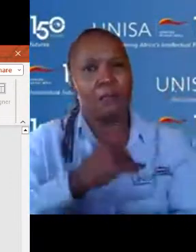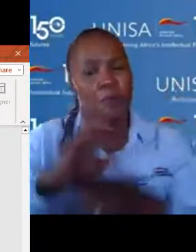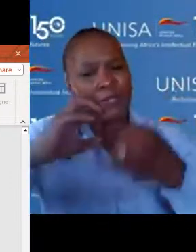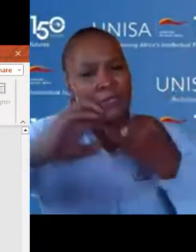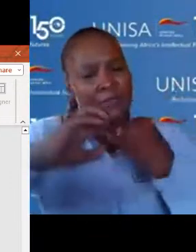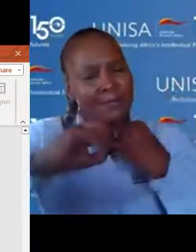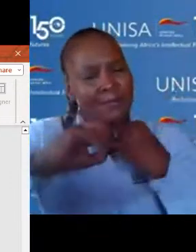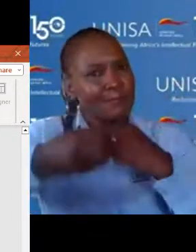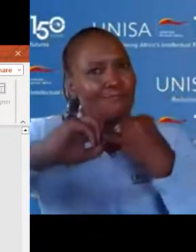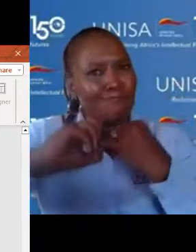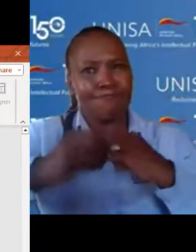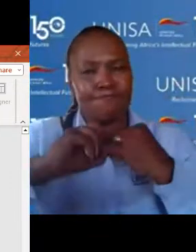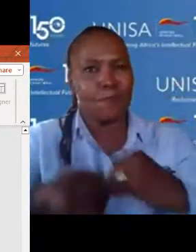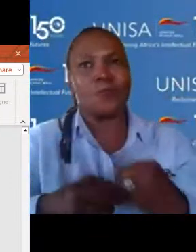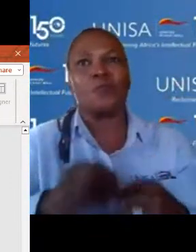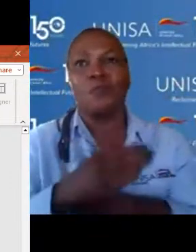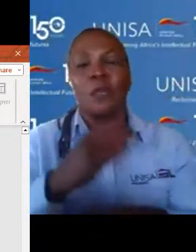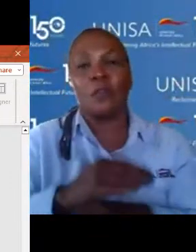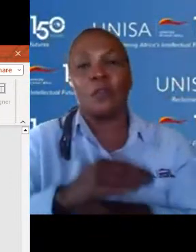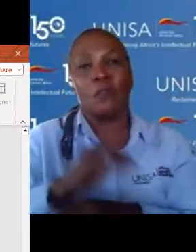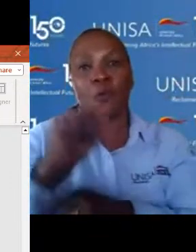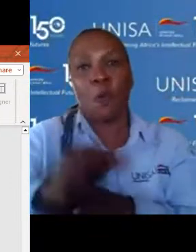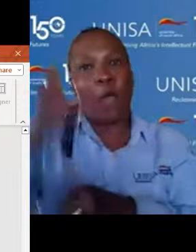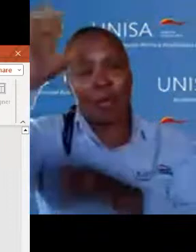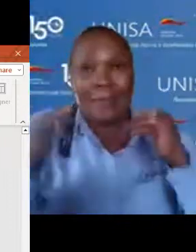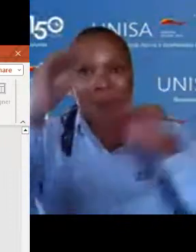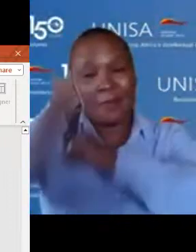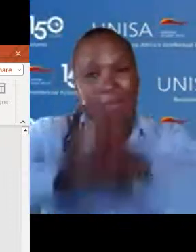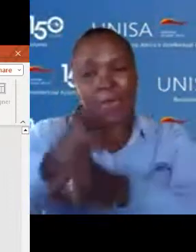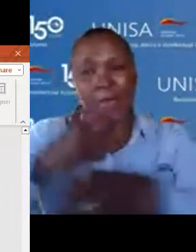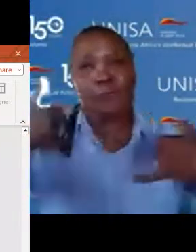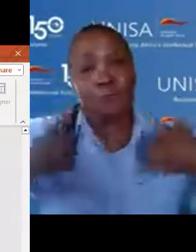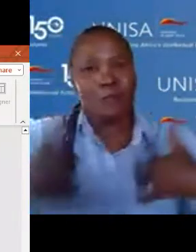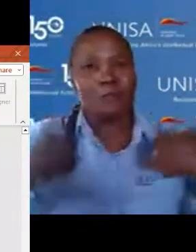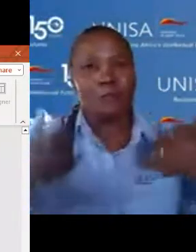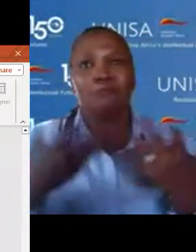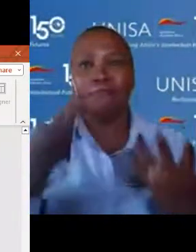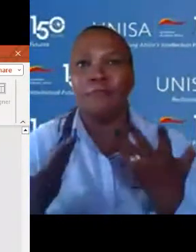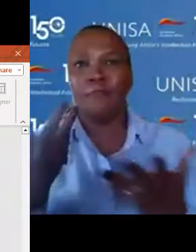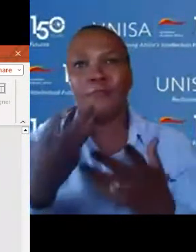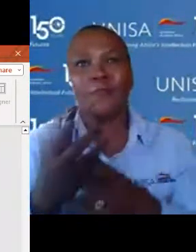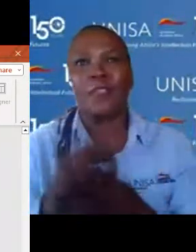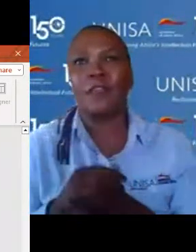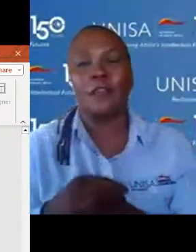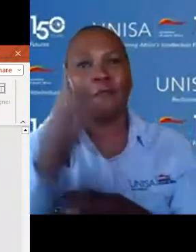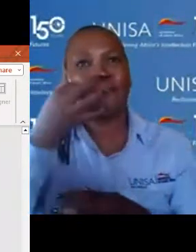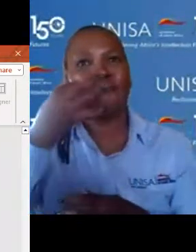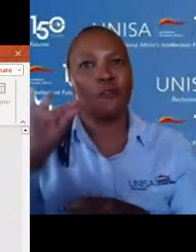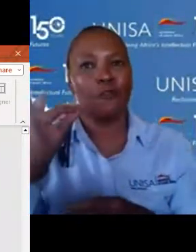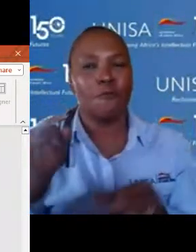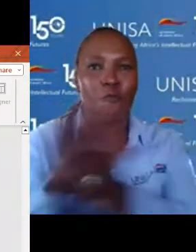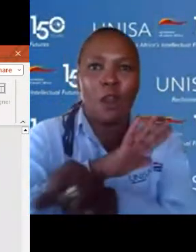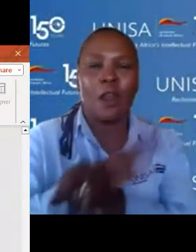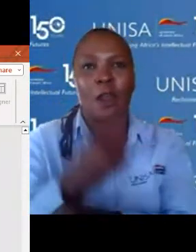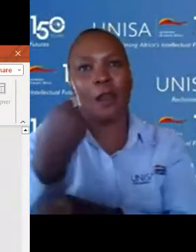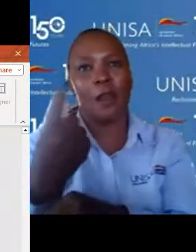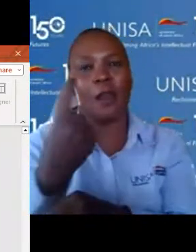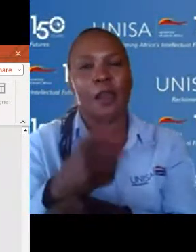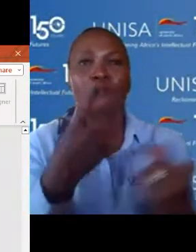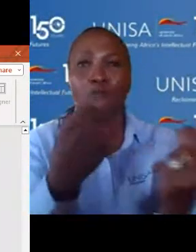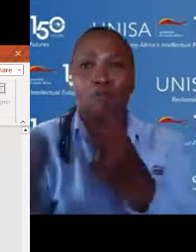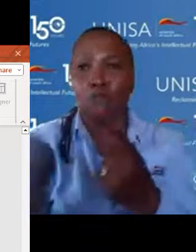to make your academic year an enjoyable one, a very fruitful one. So if you do